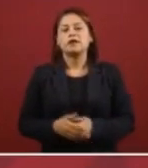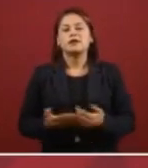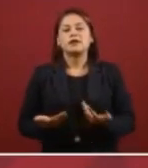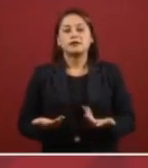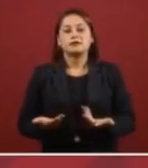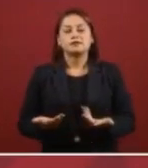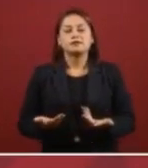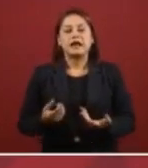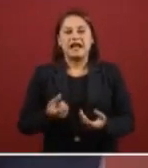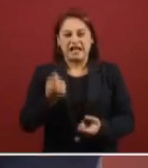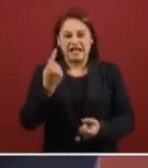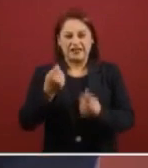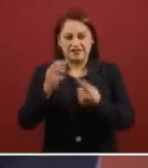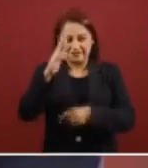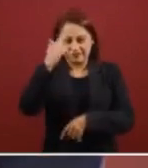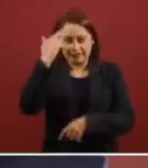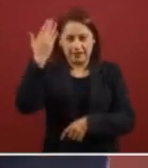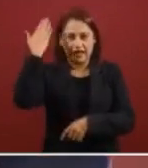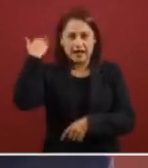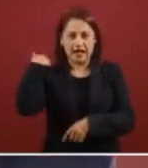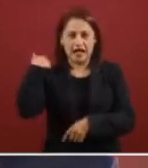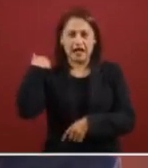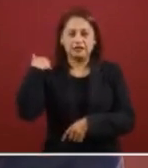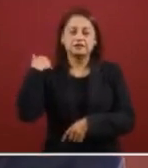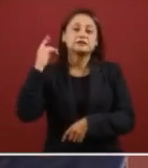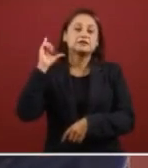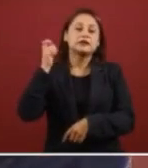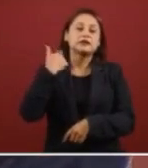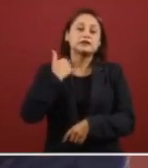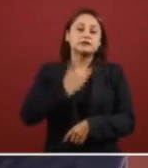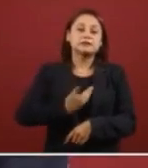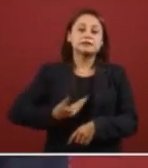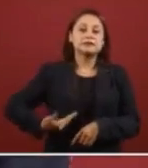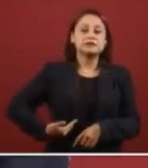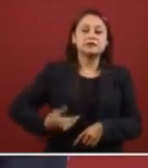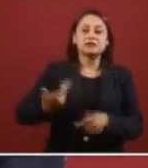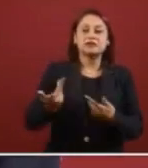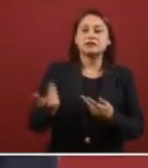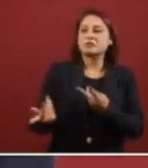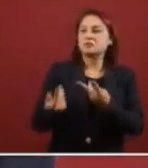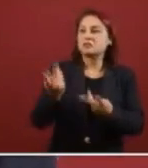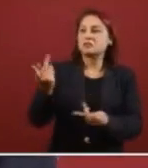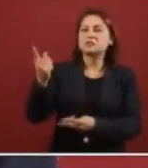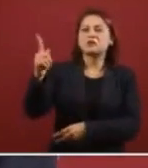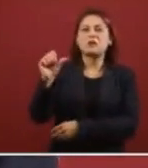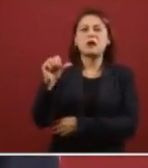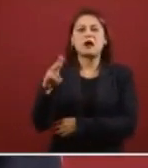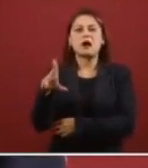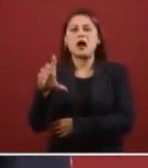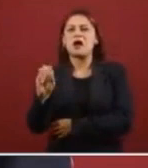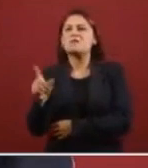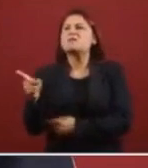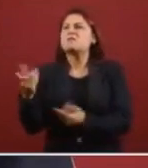from. For, well, they used to ask, what does AMLO live from? And does he pay